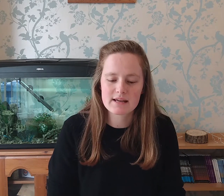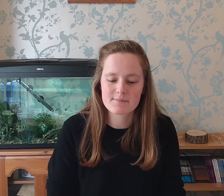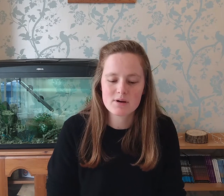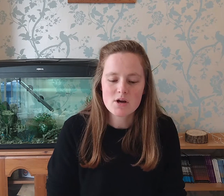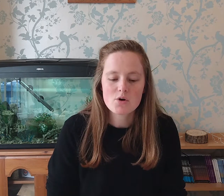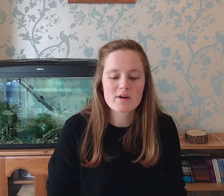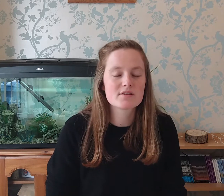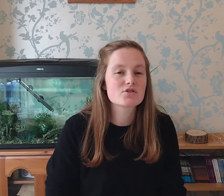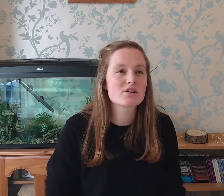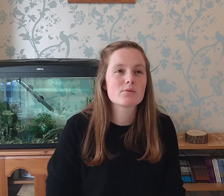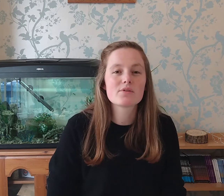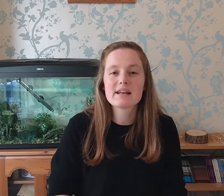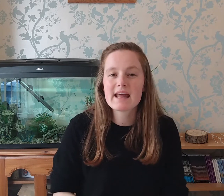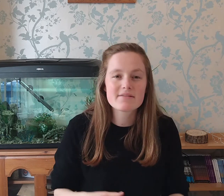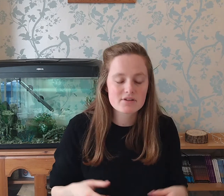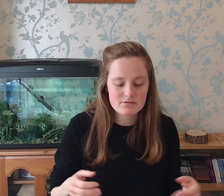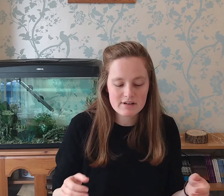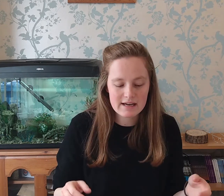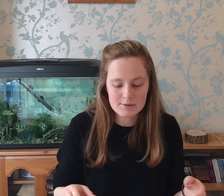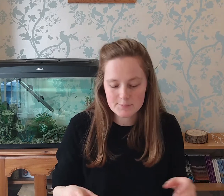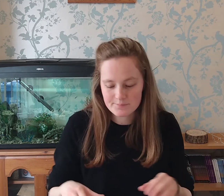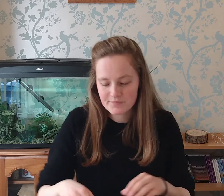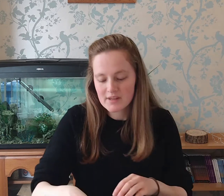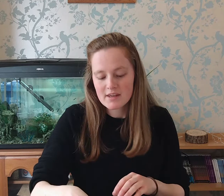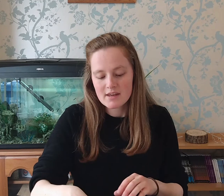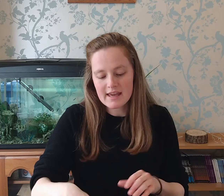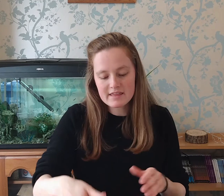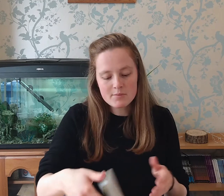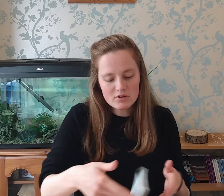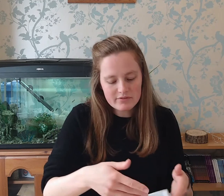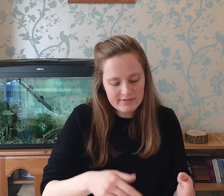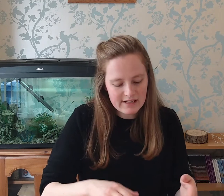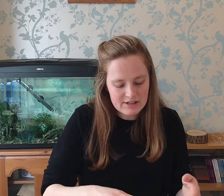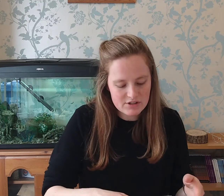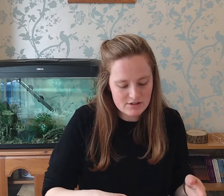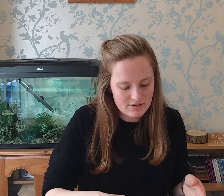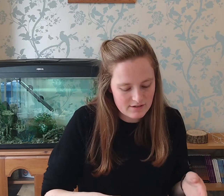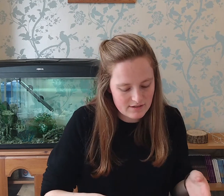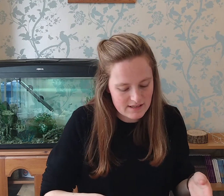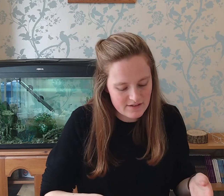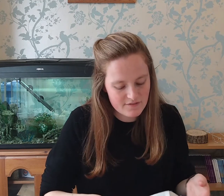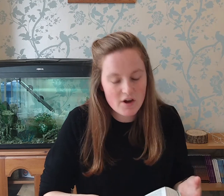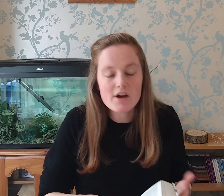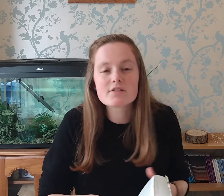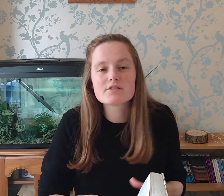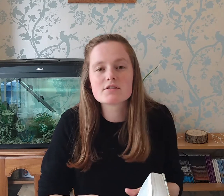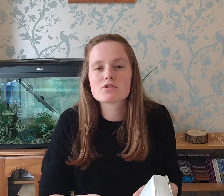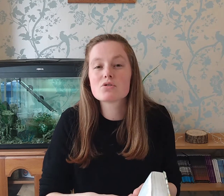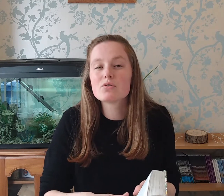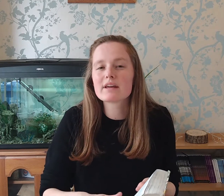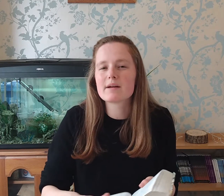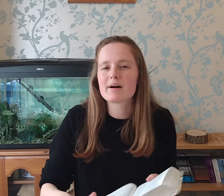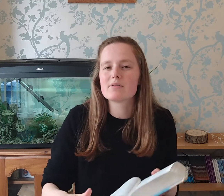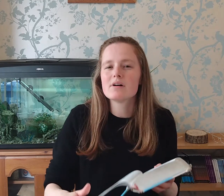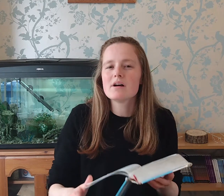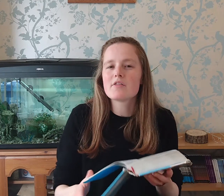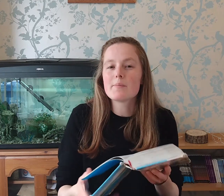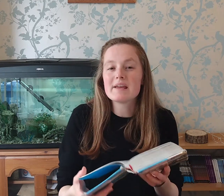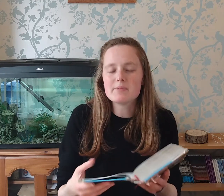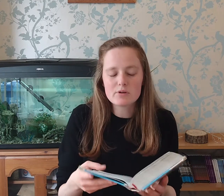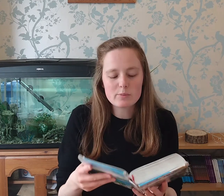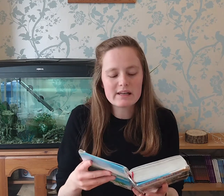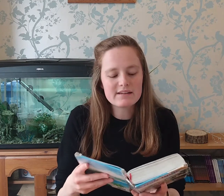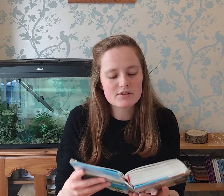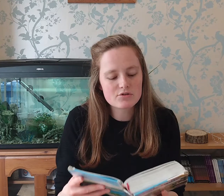trusts in him, where the joy will never run out. In the book of Revelation, there's a verse that's talking about